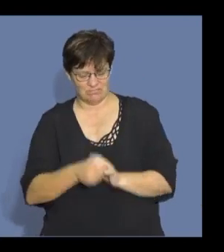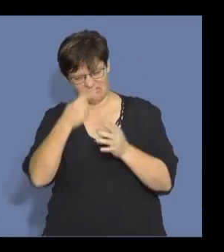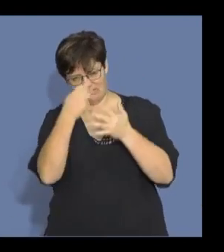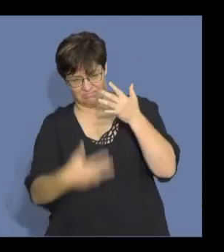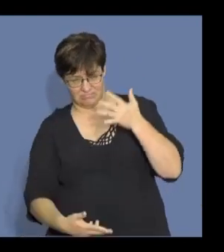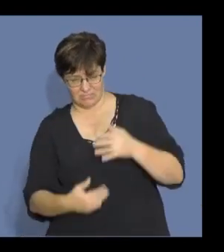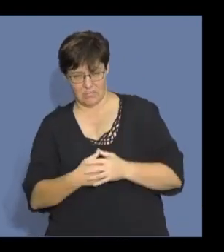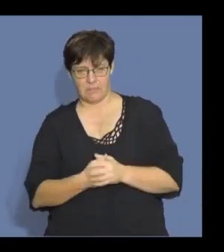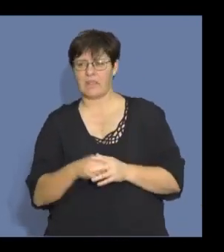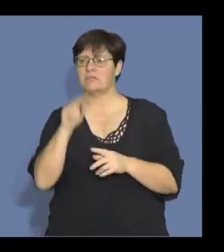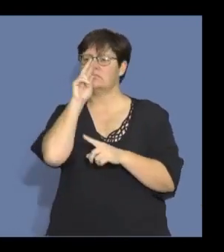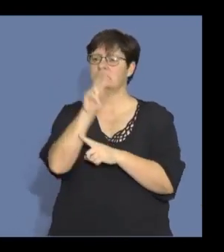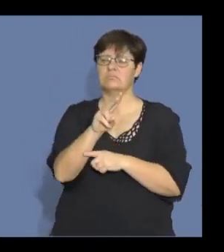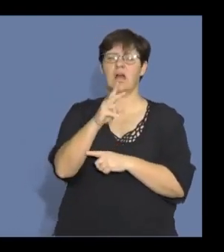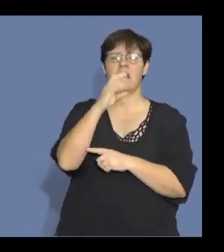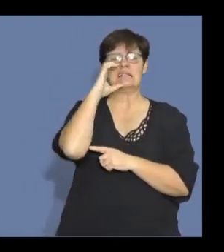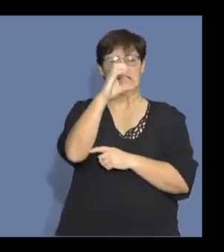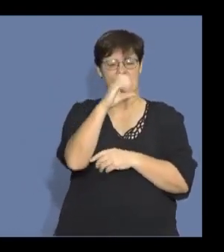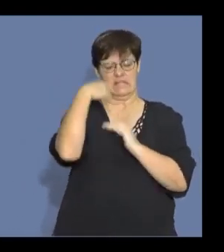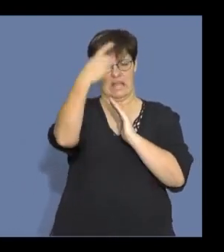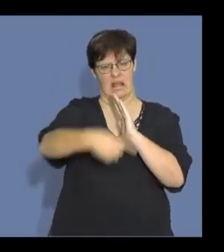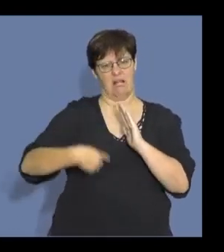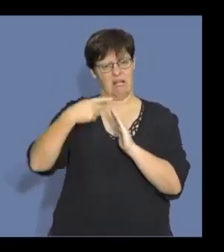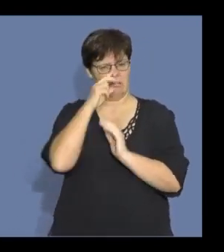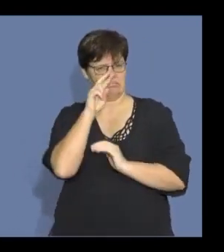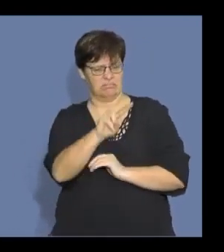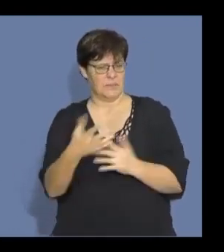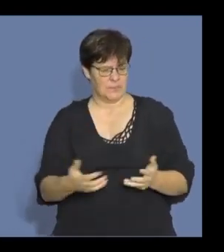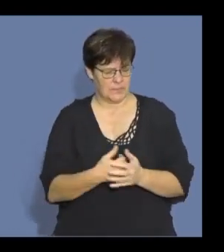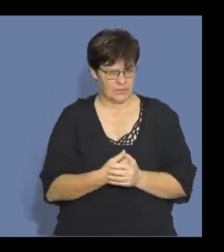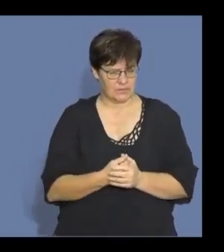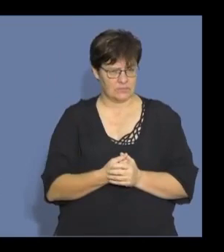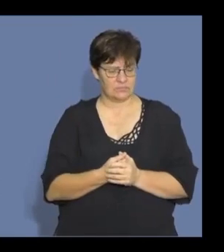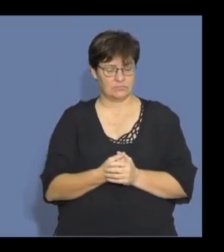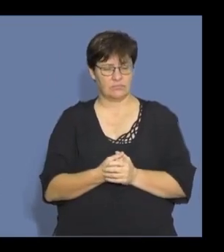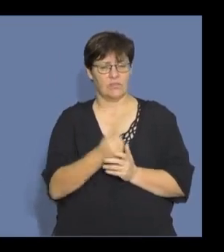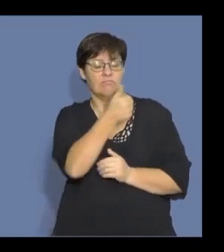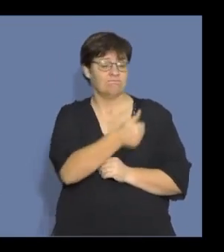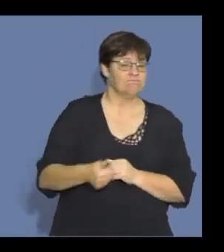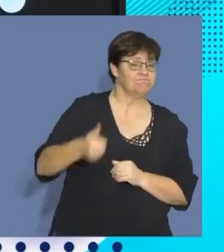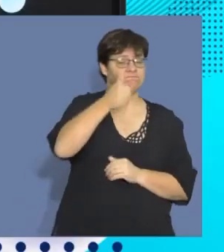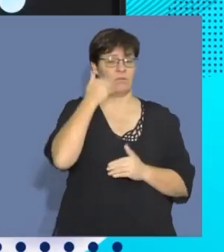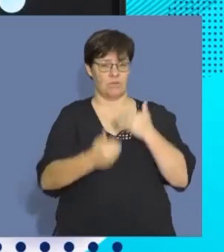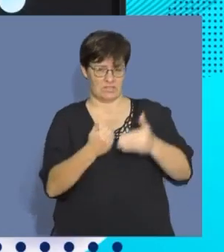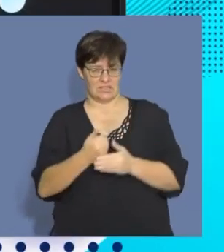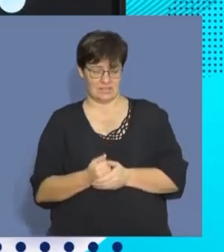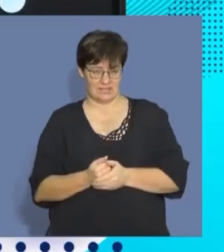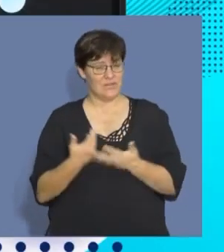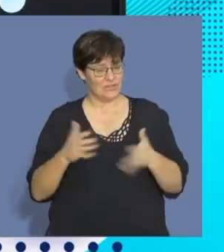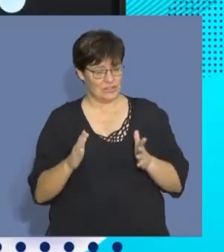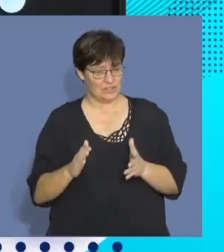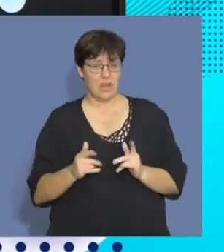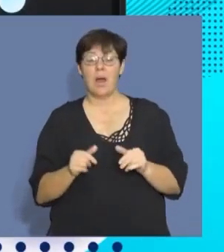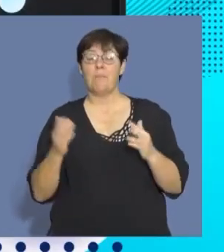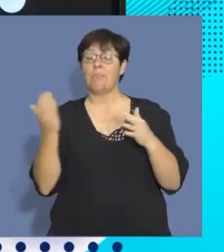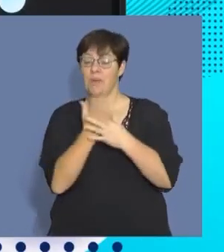This is an overview of the carbon cycle. We've looked at the main processes, guys. It's time that we go for a break. When we